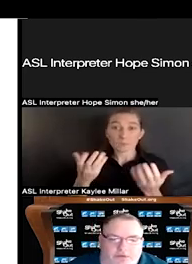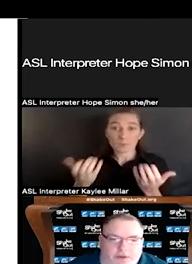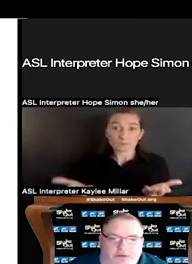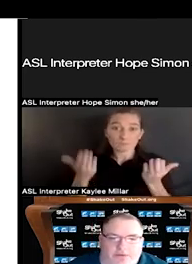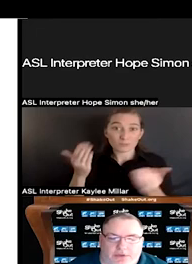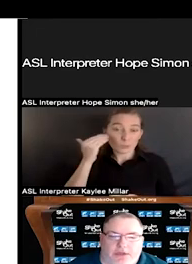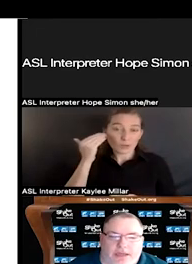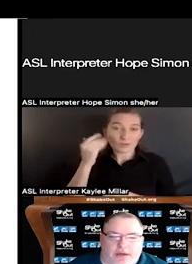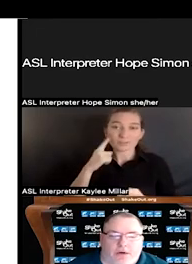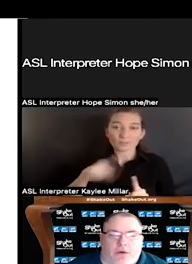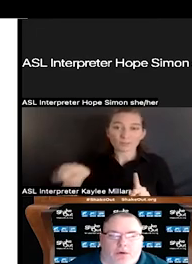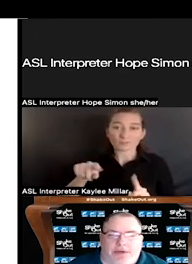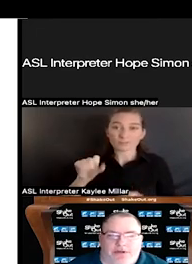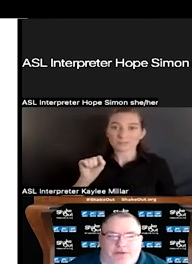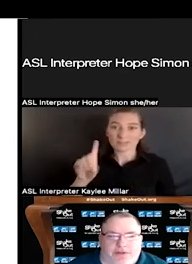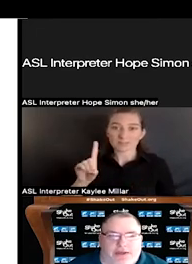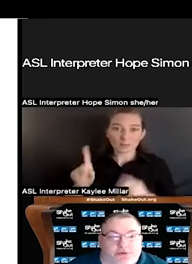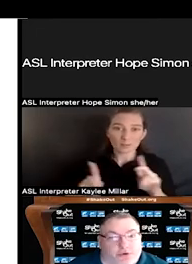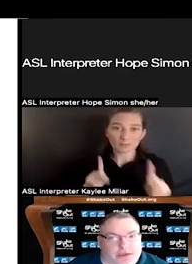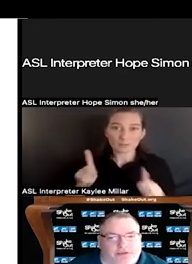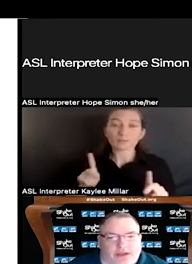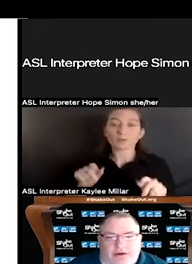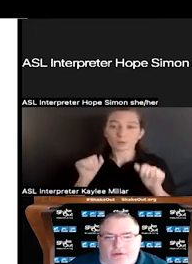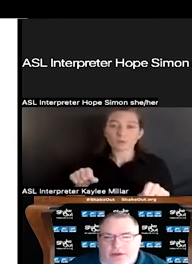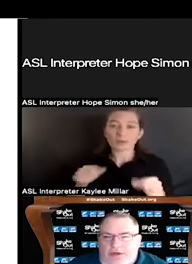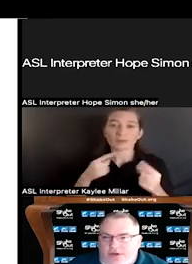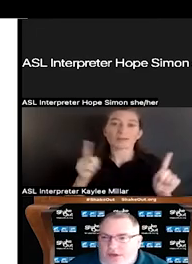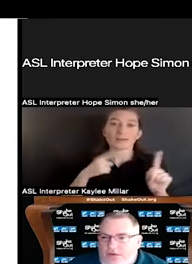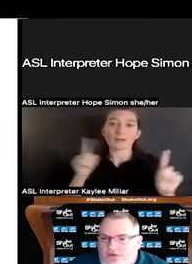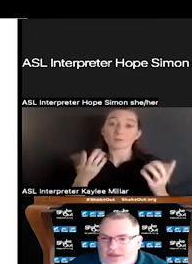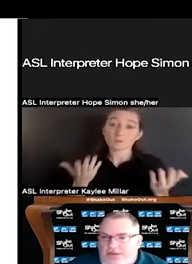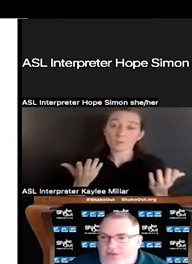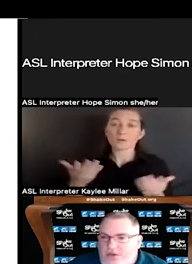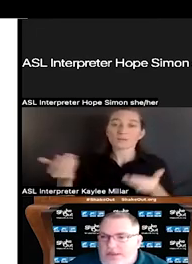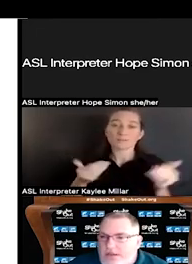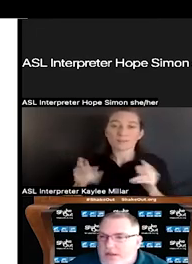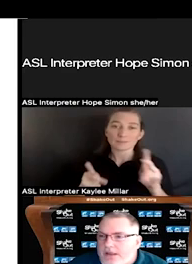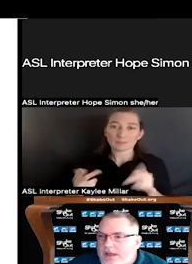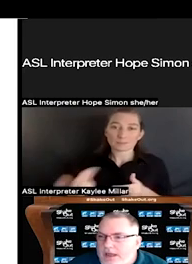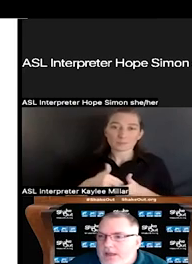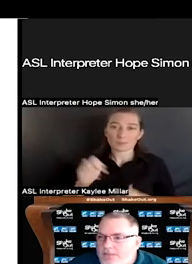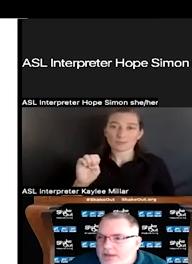the announcement on when you get it, or make sure that they join ECA at earthquakecountry.org/join.